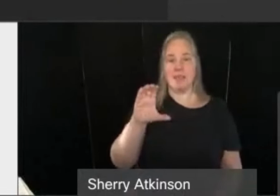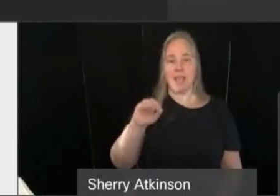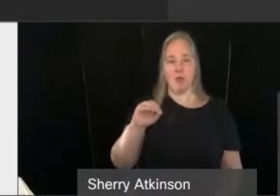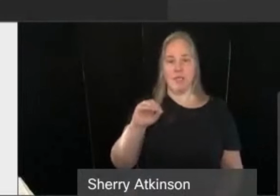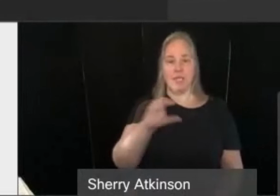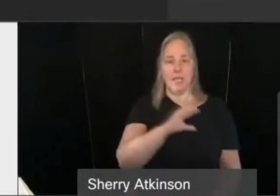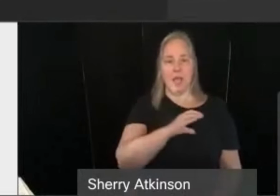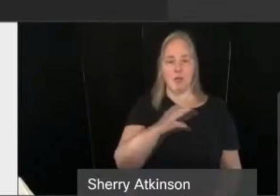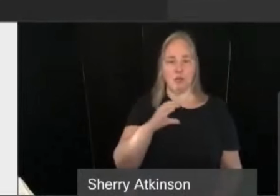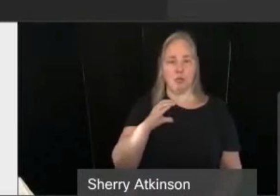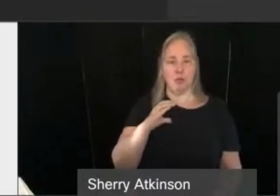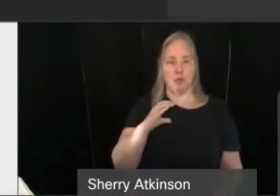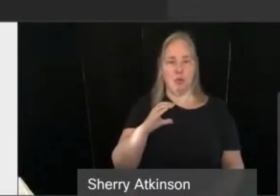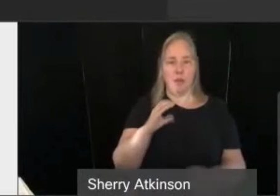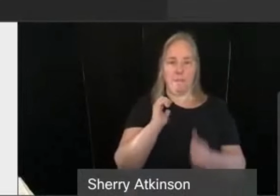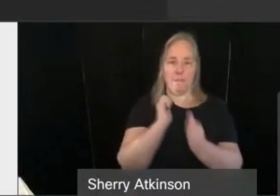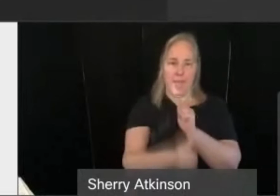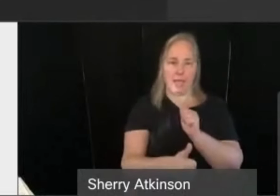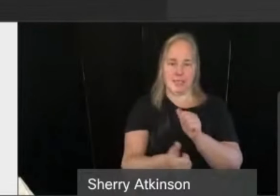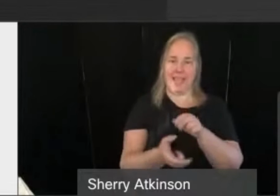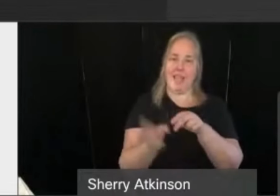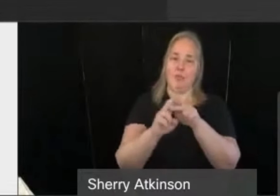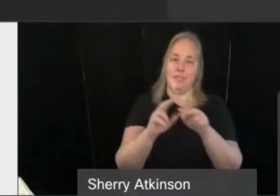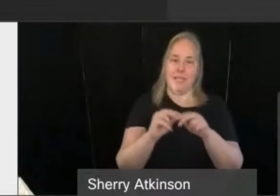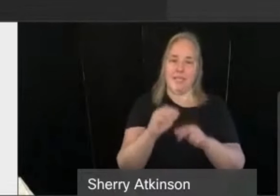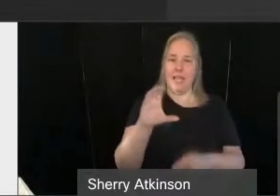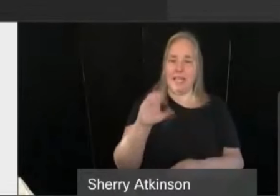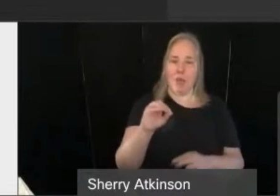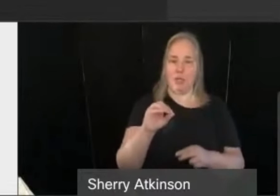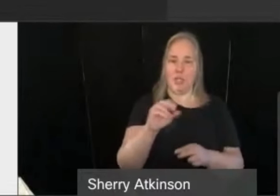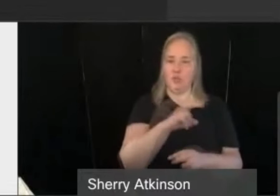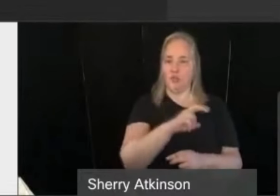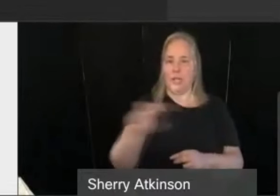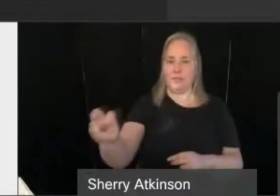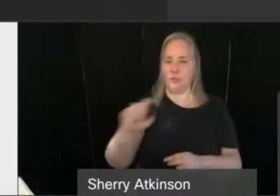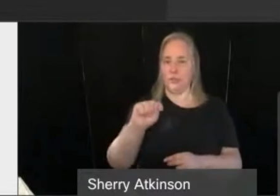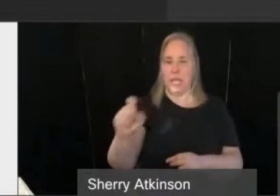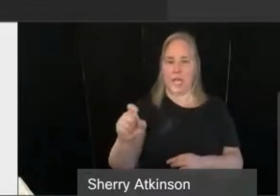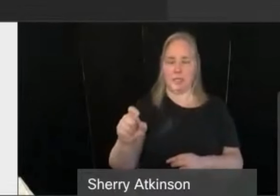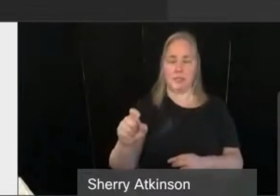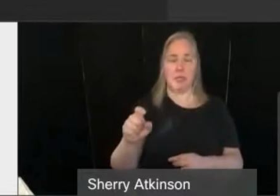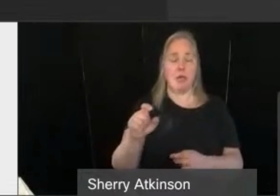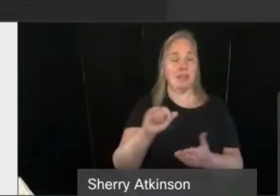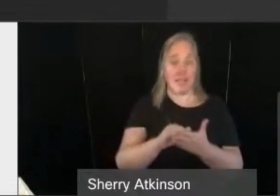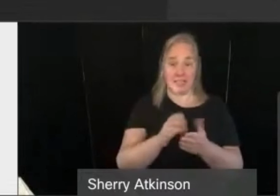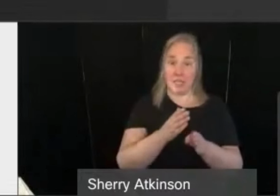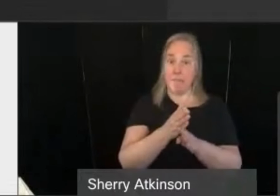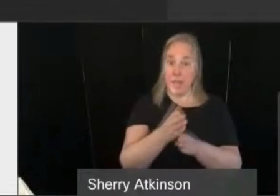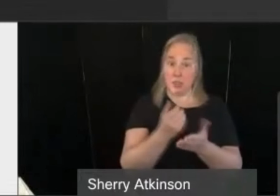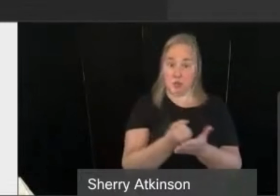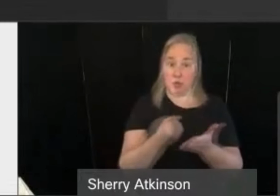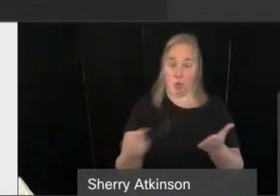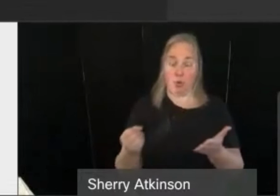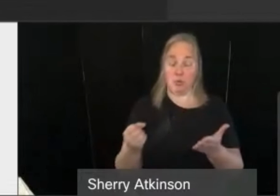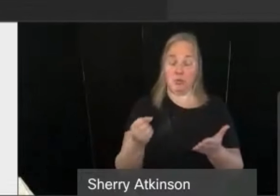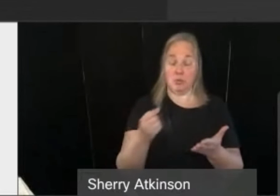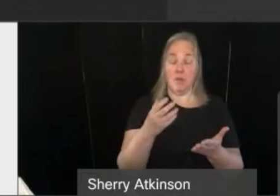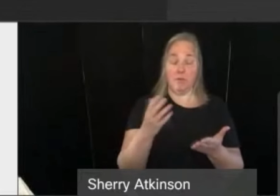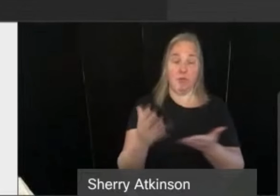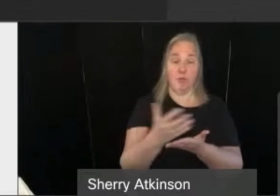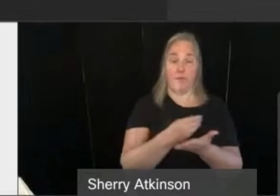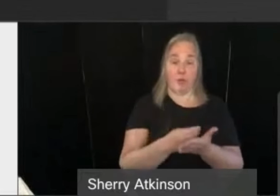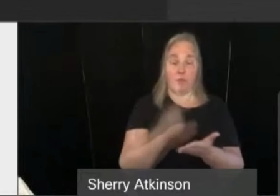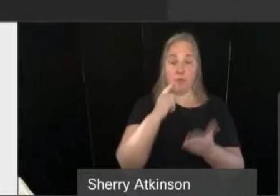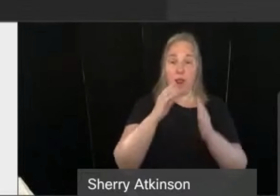a increase in the county transfer tax. That is the main source of revenue for the housing department programs